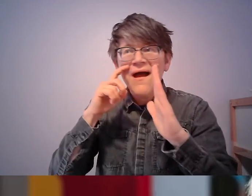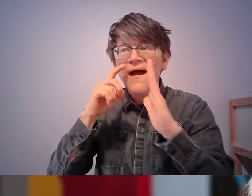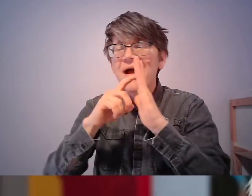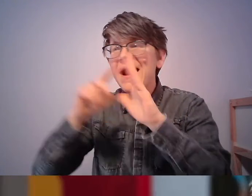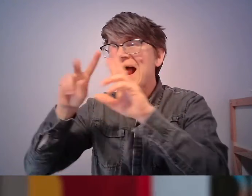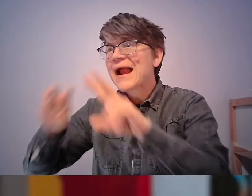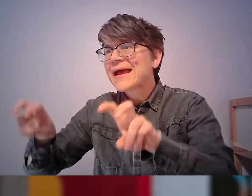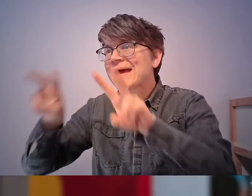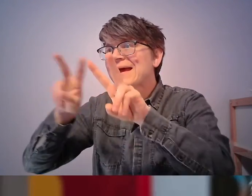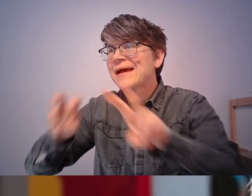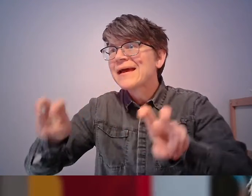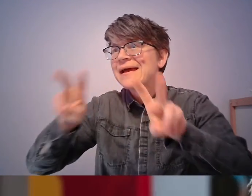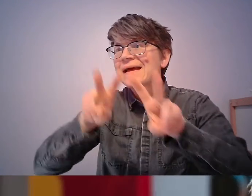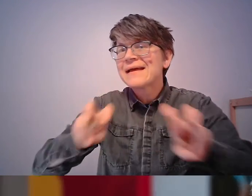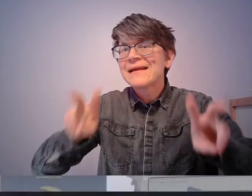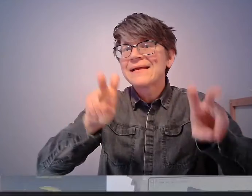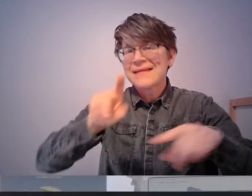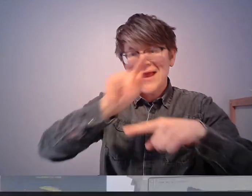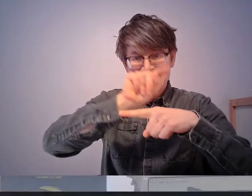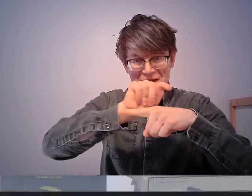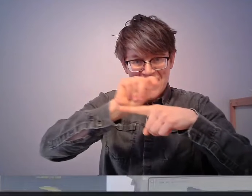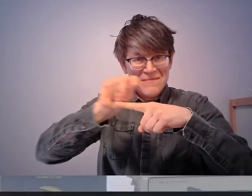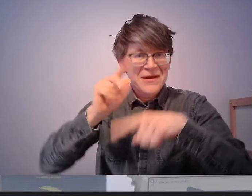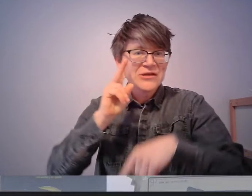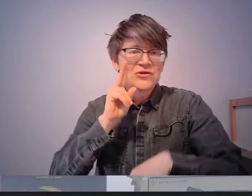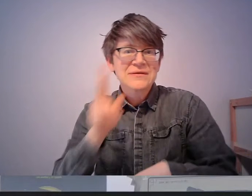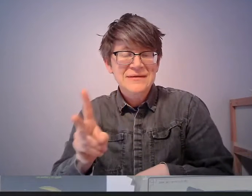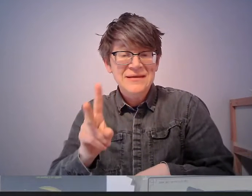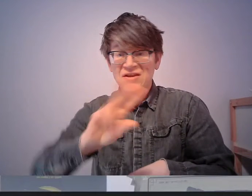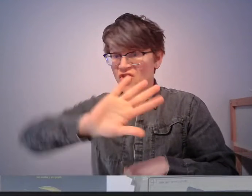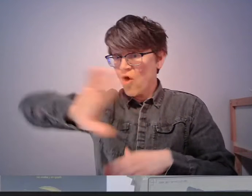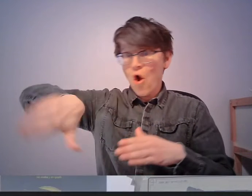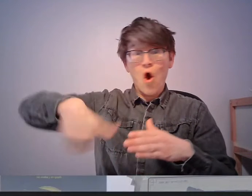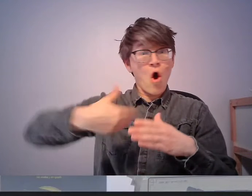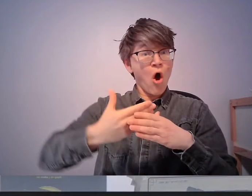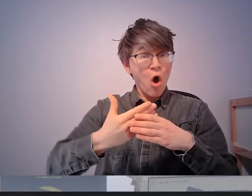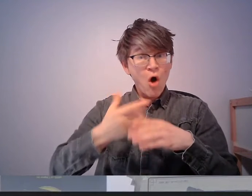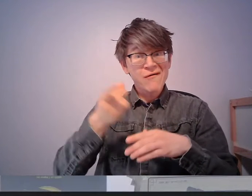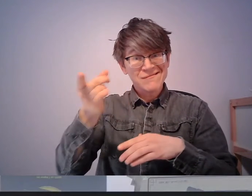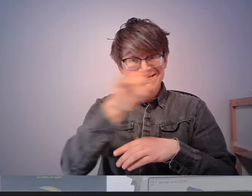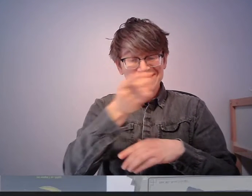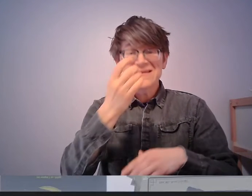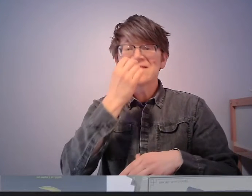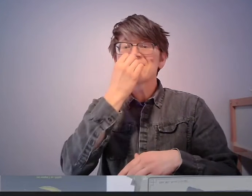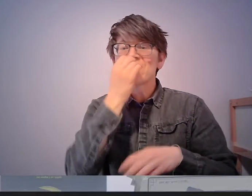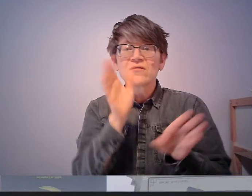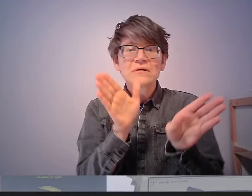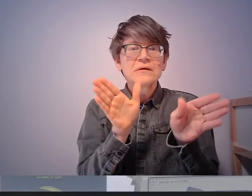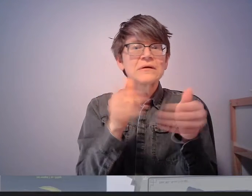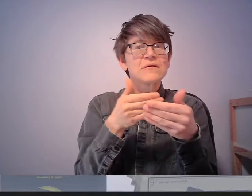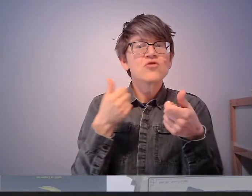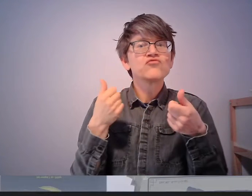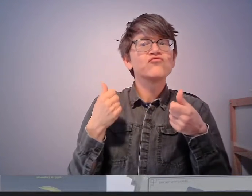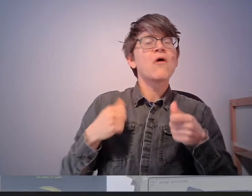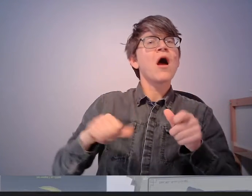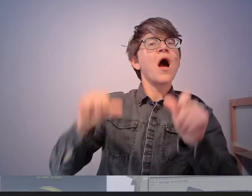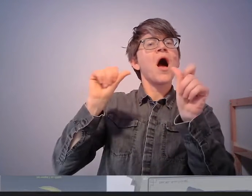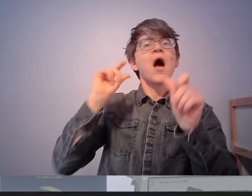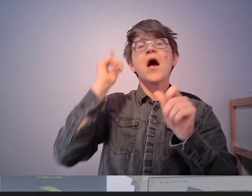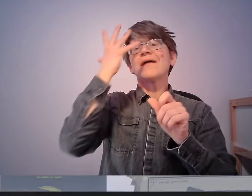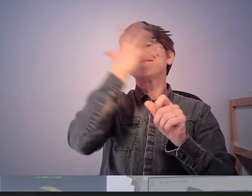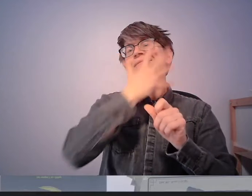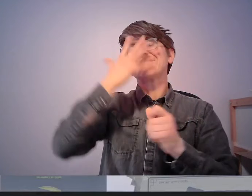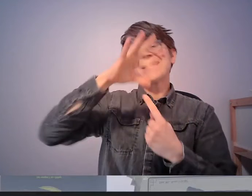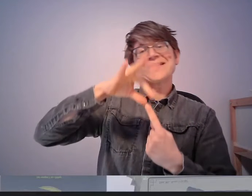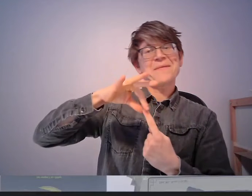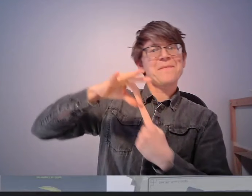analyzing the packaging that you see. All of these packages, in their own way, strive to stand out from the competition and to